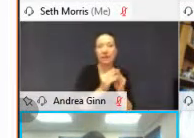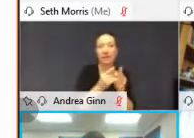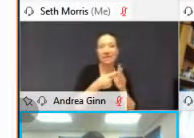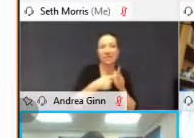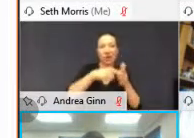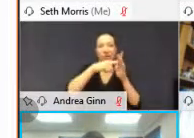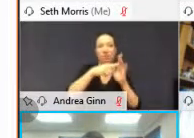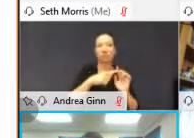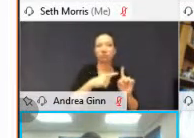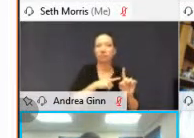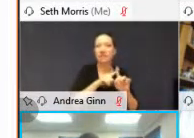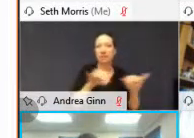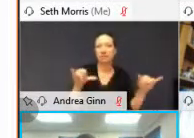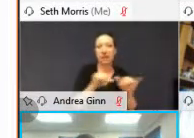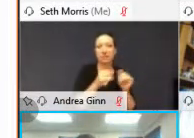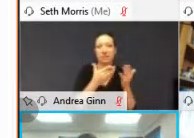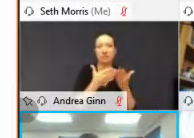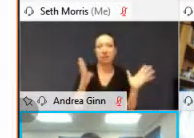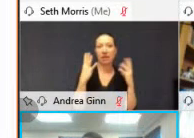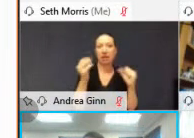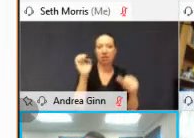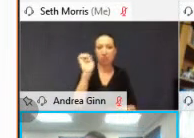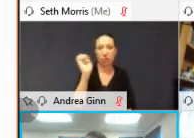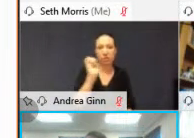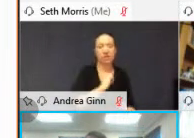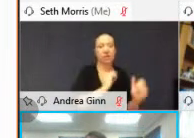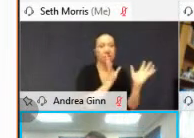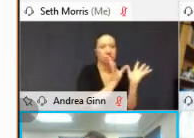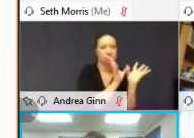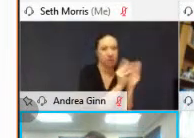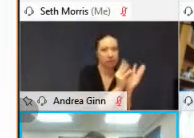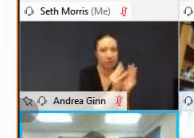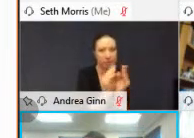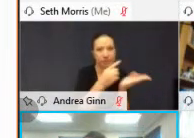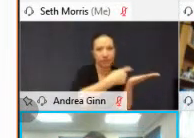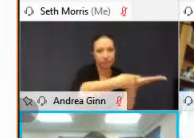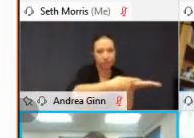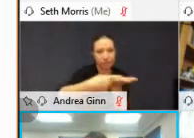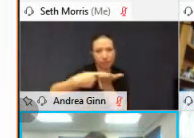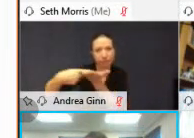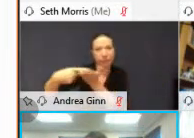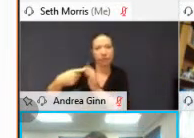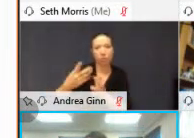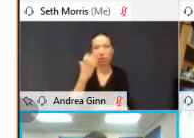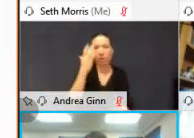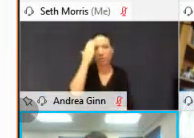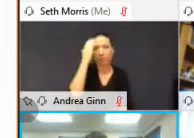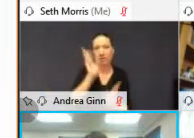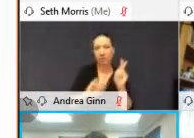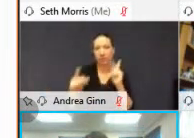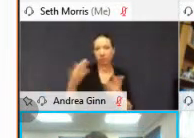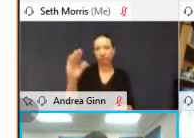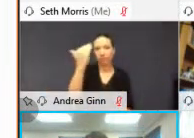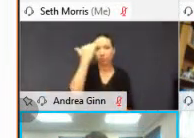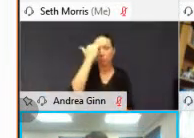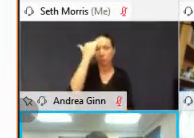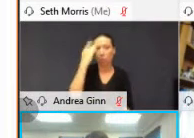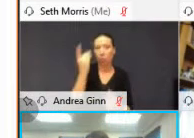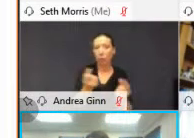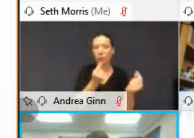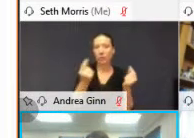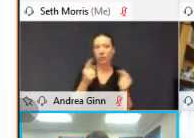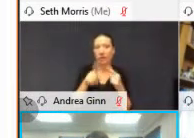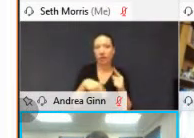health emergency and were intended to make sure that folks knew what we were doing as soon as we could get that information out to